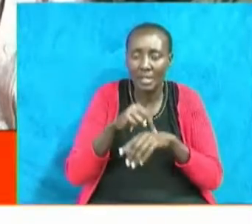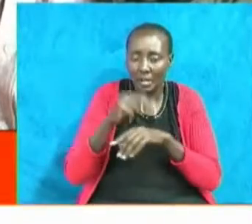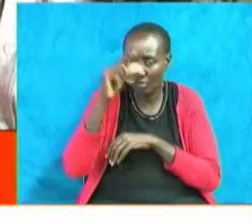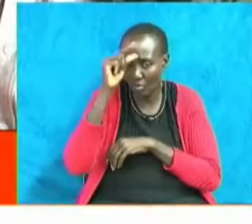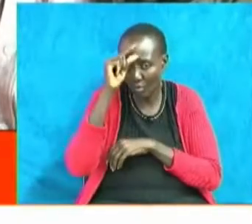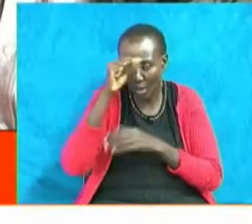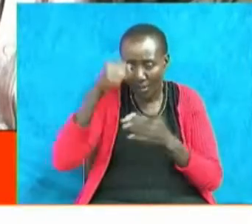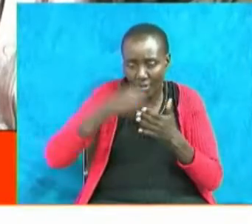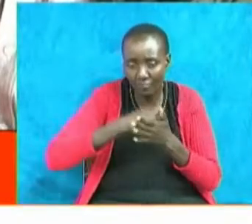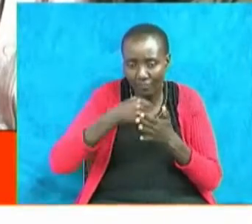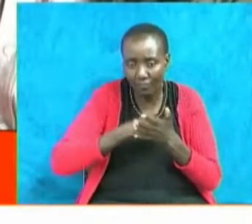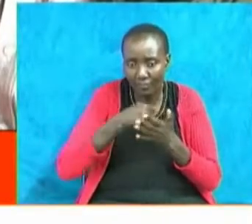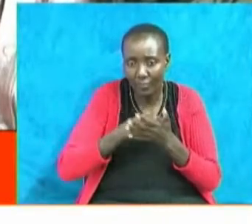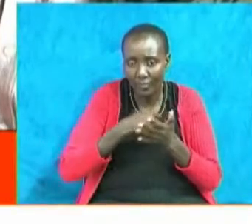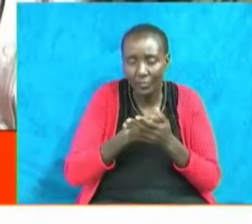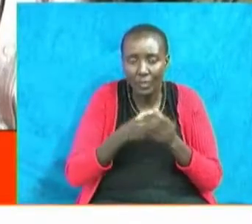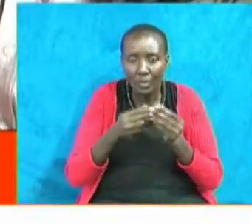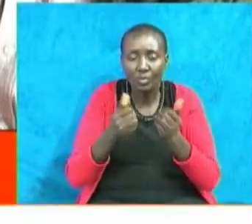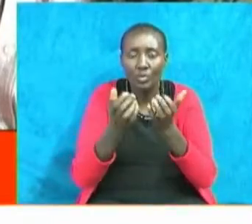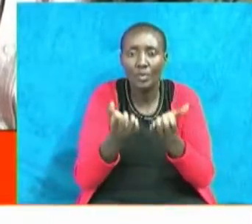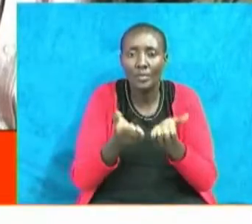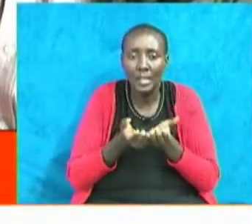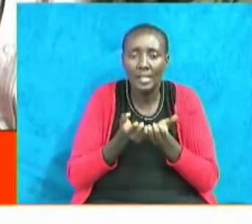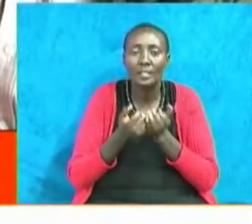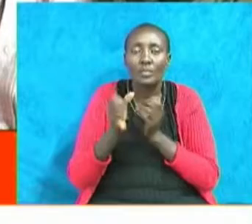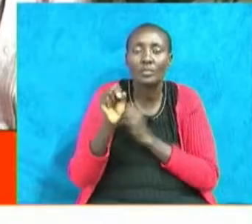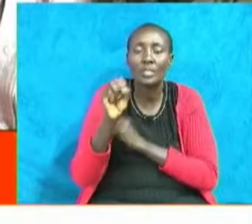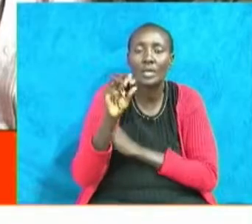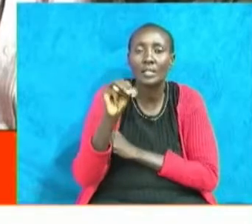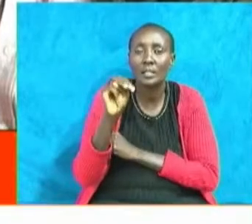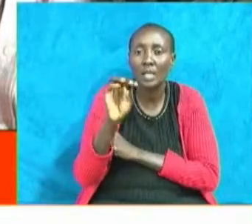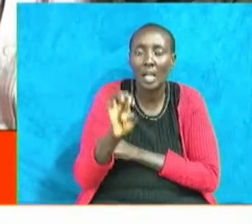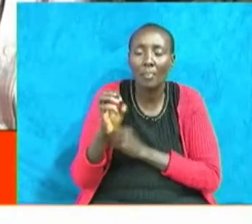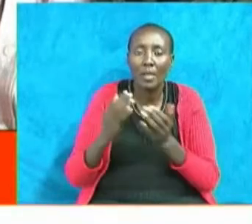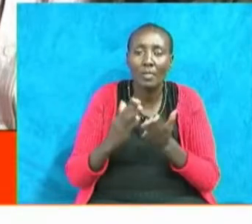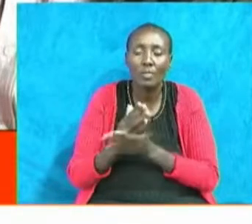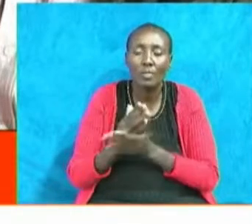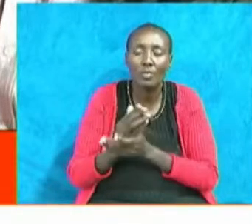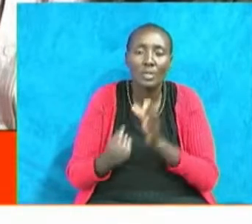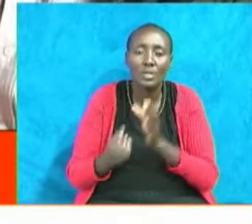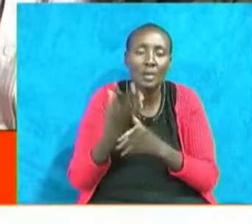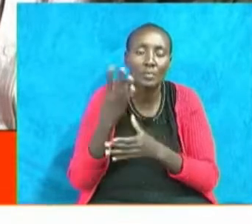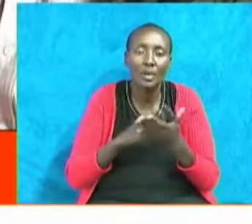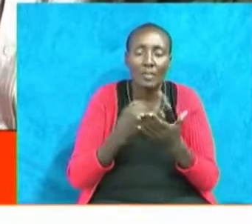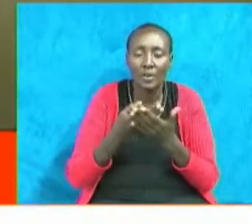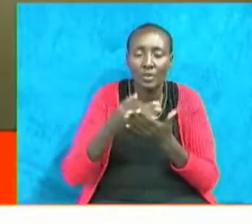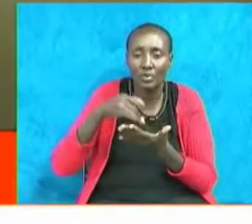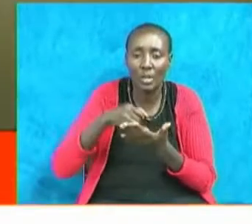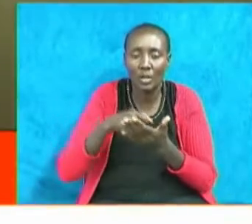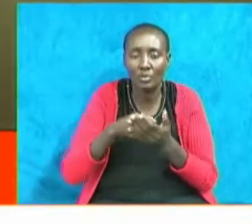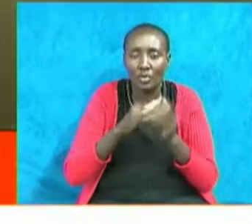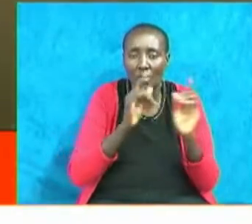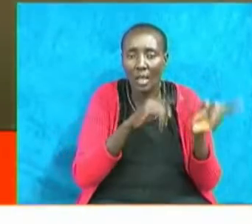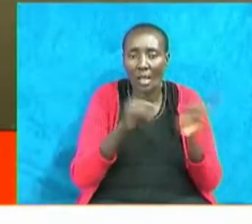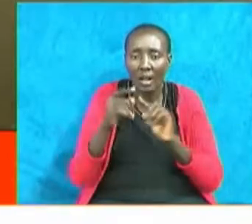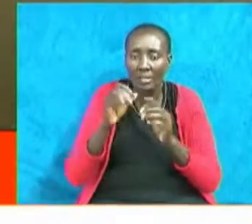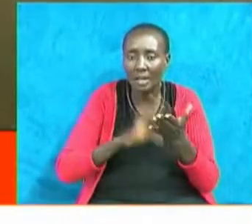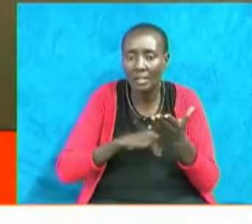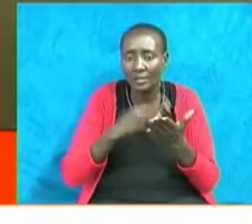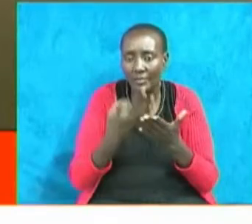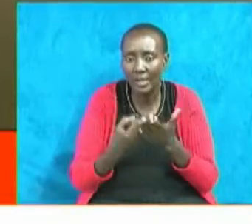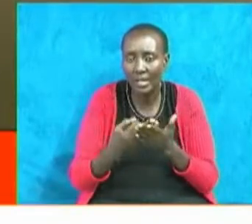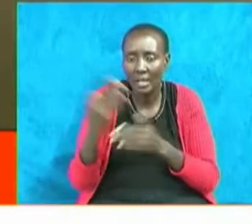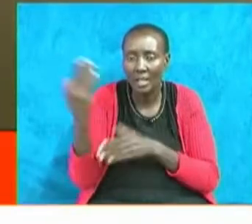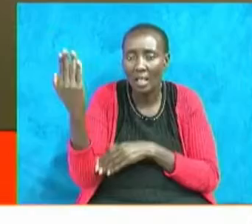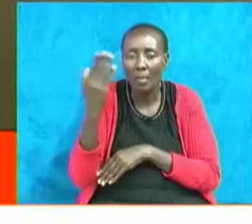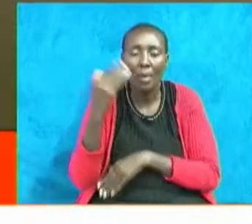up its effort to address the needs of the SMEs through establishment of a financial inclusion fund, the Hustlers Fund. Speaking in